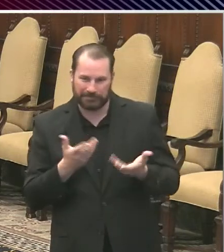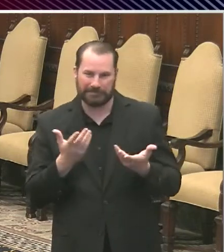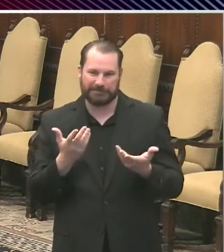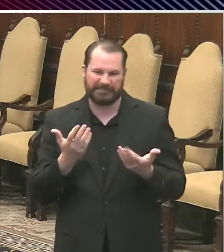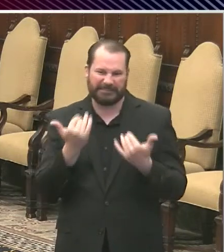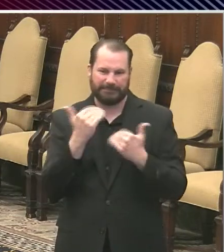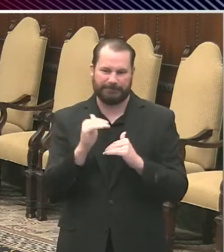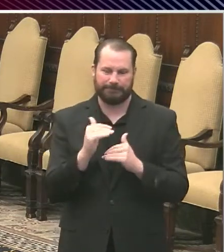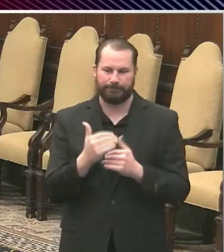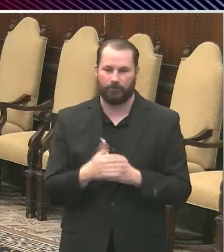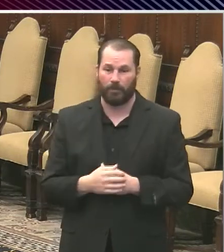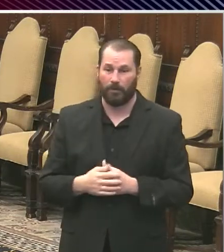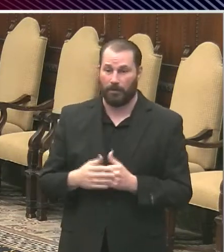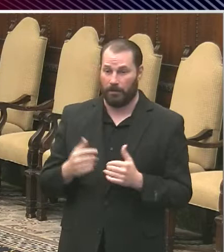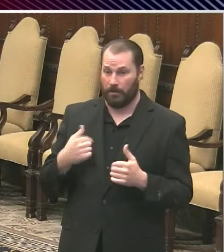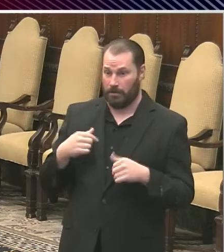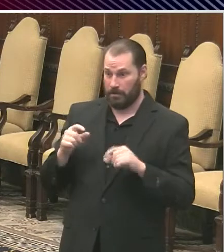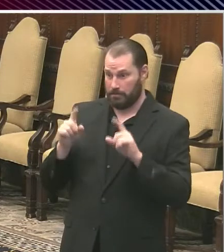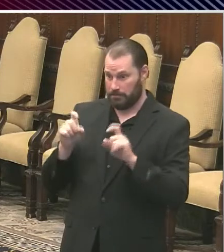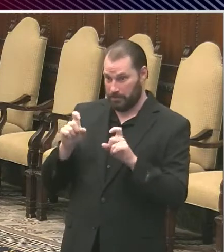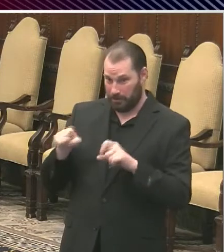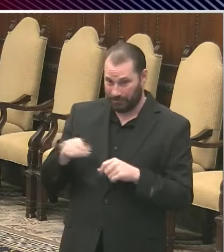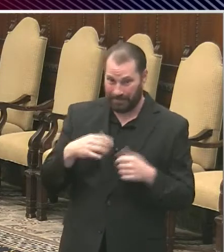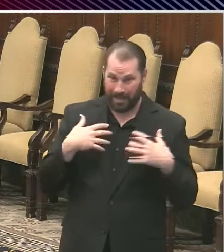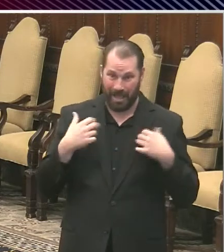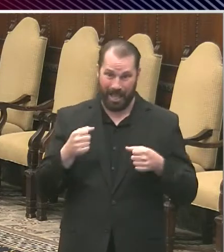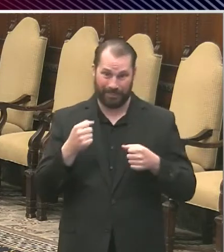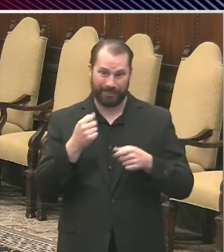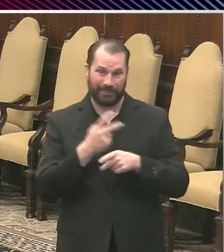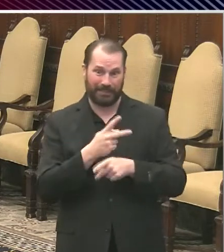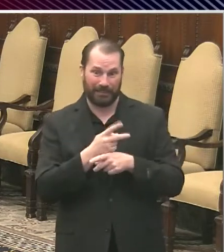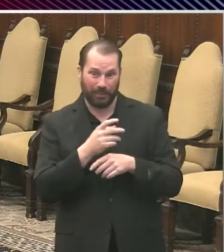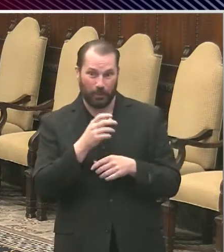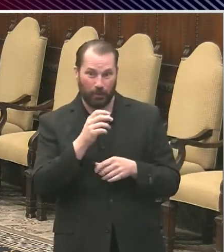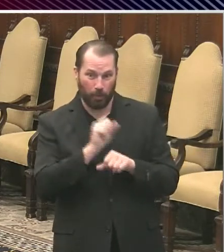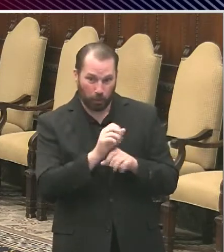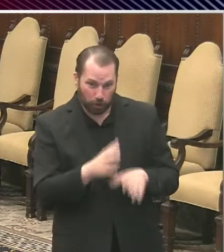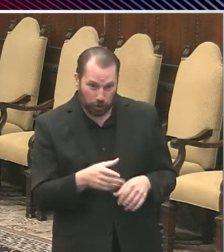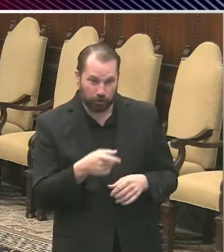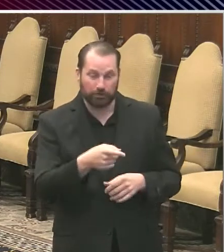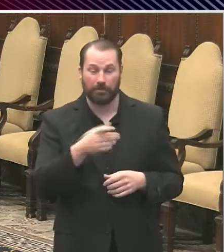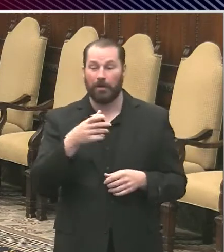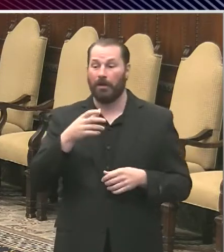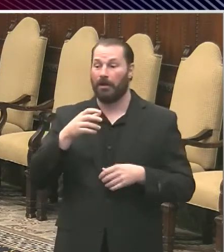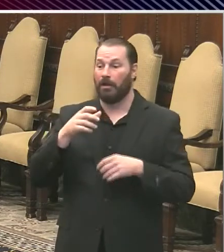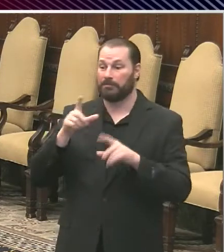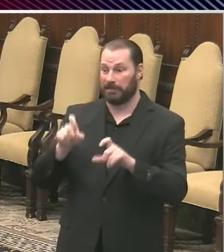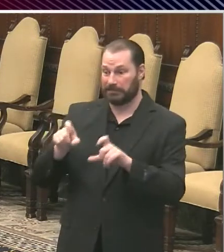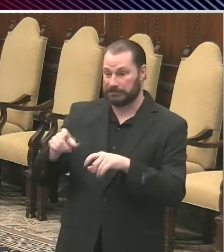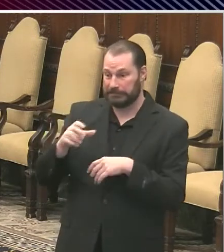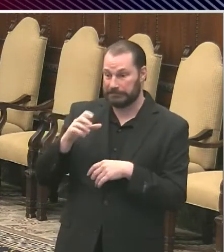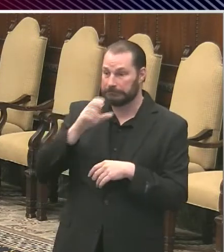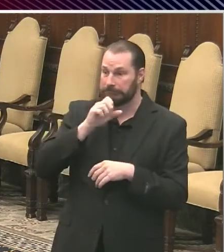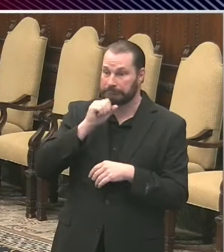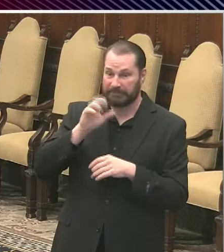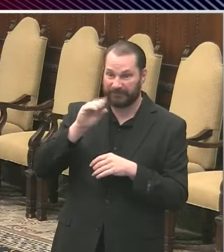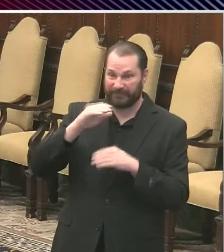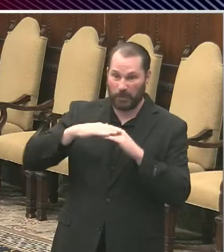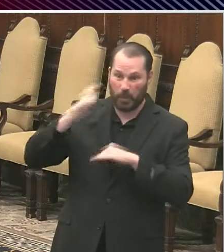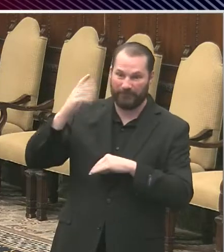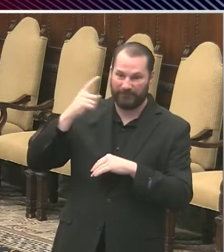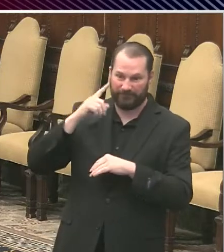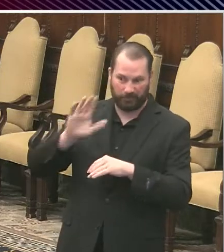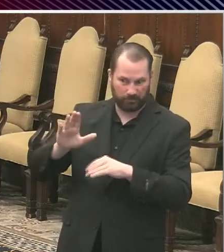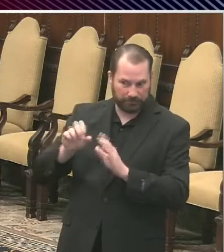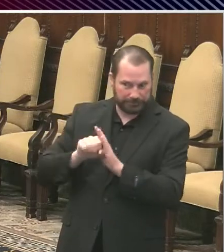50 who have symptoms that are typical of the coronavirus. Testing is available for people who meet those symptoms or meet those criteria. Just go to